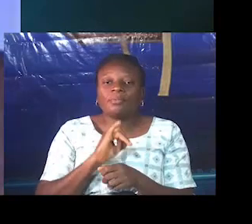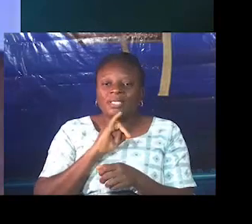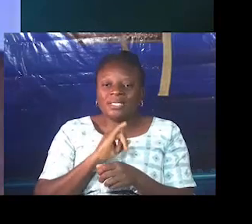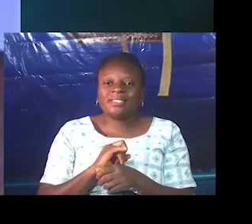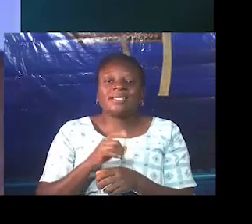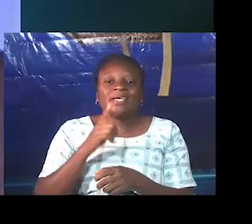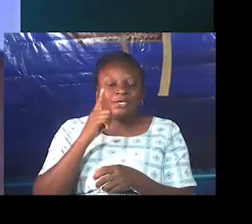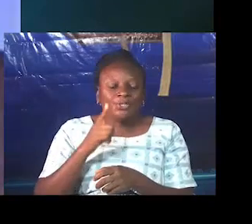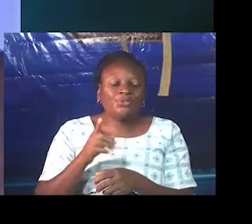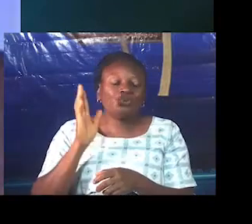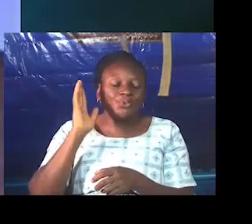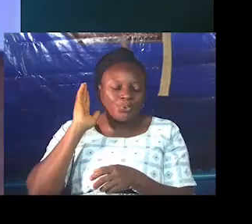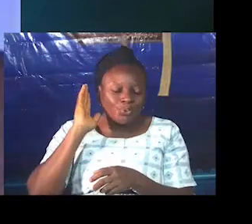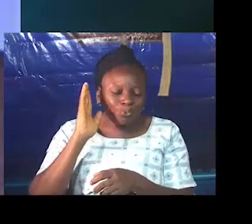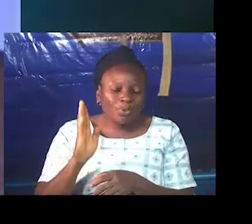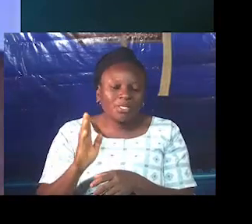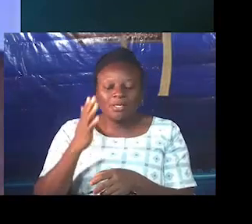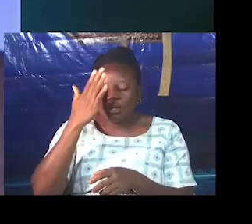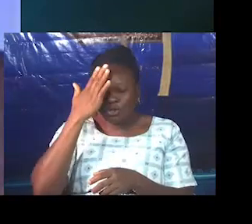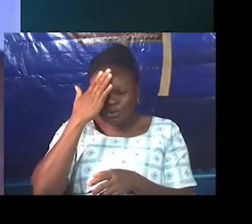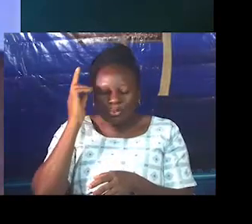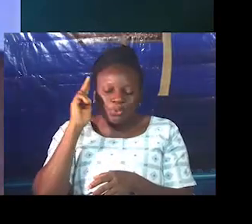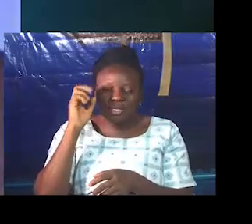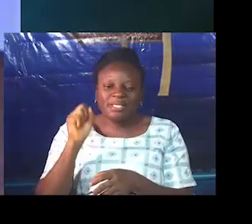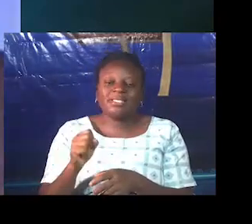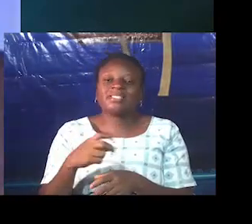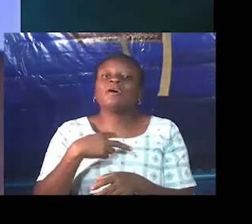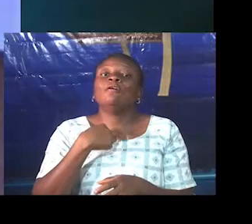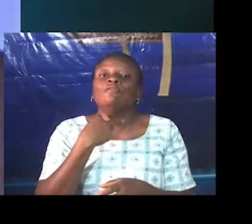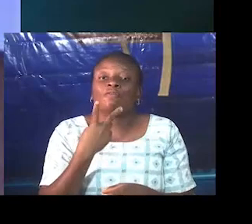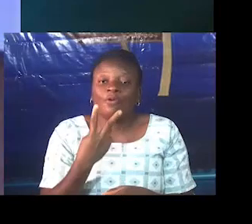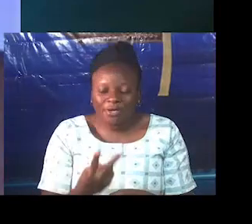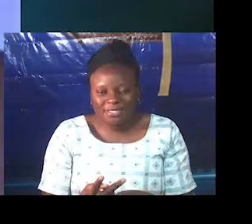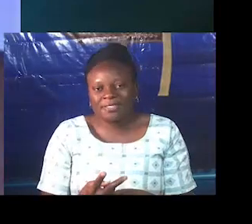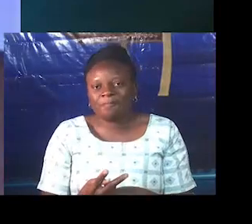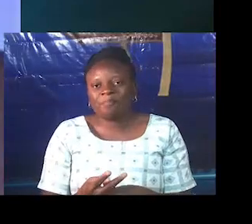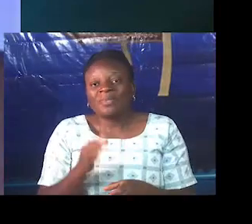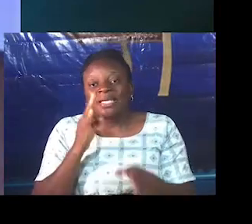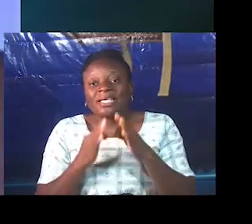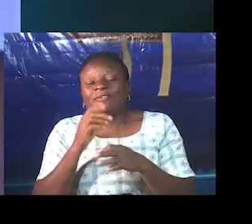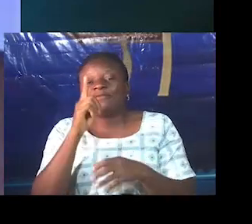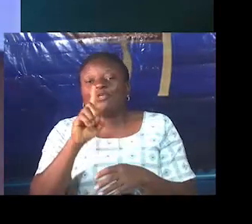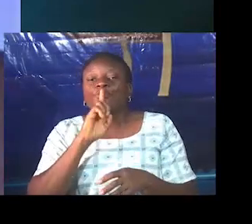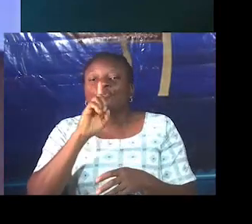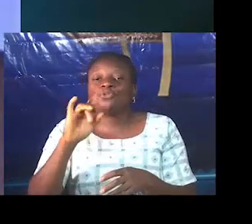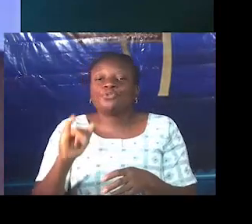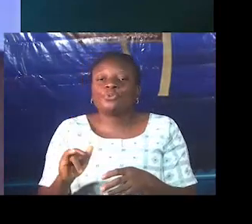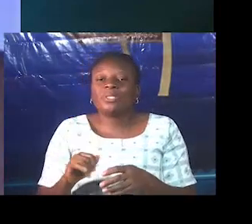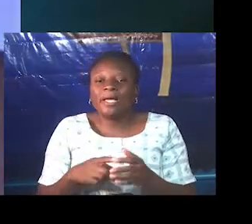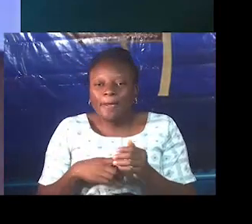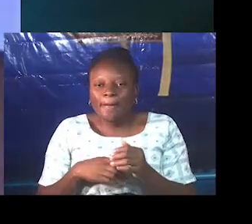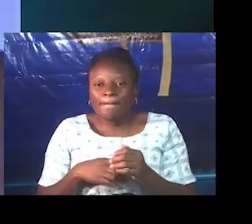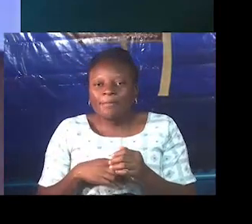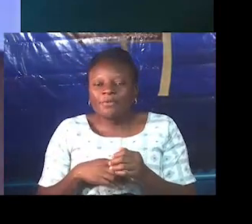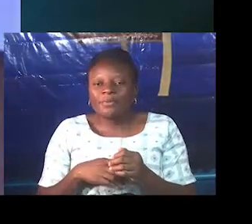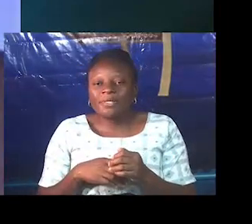sheep, if you truly belong to the Lord, his voice will not be a strange thing to you. You will be able to know what